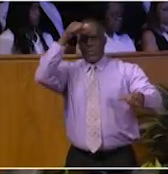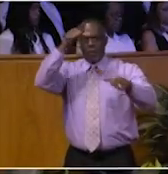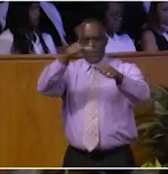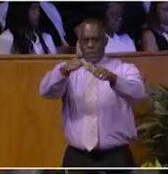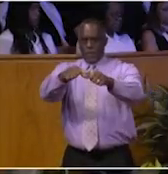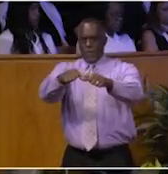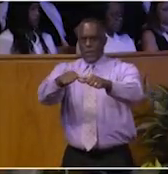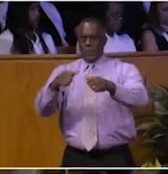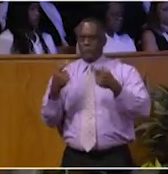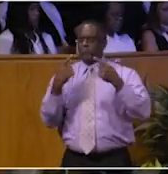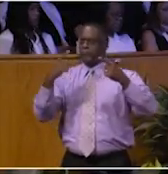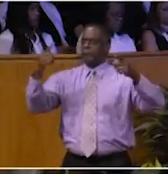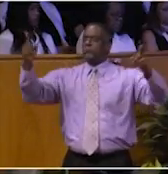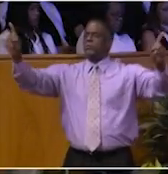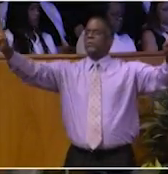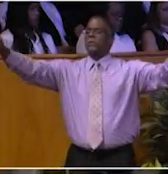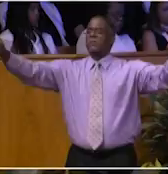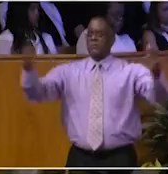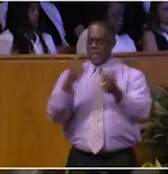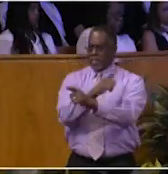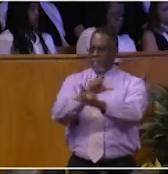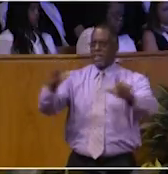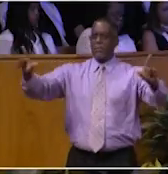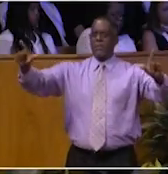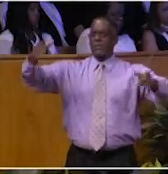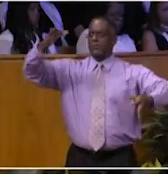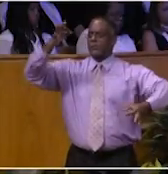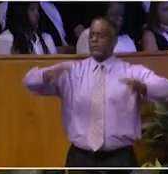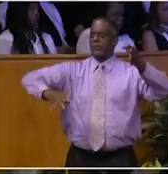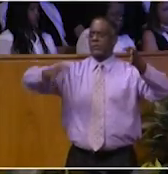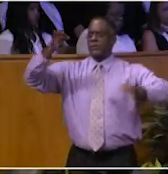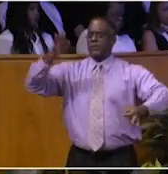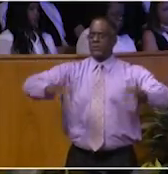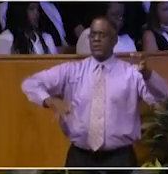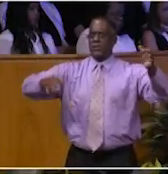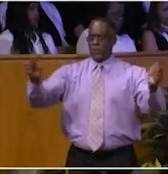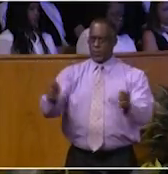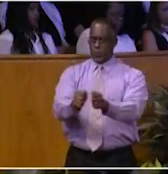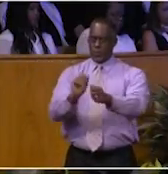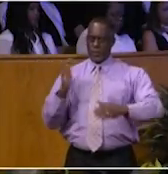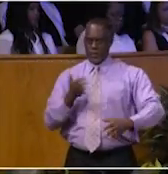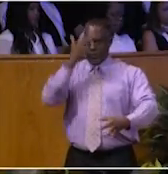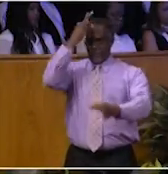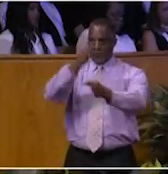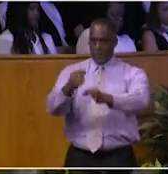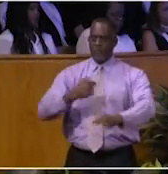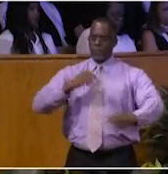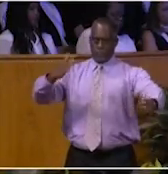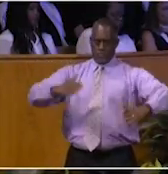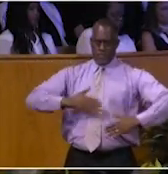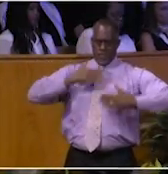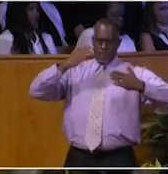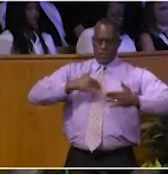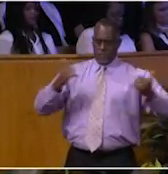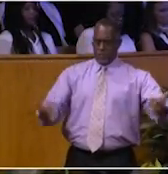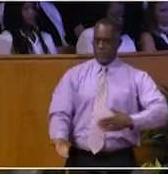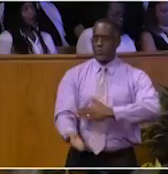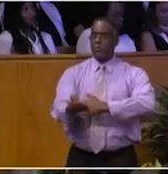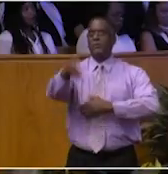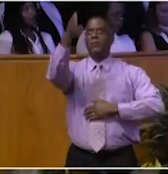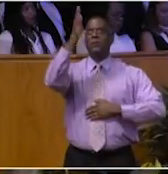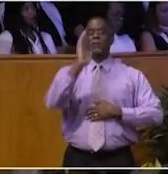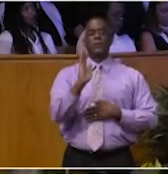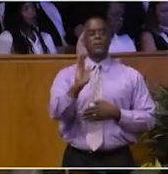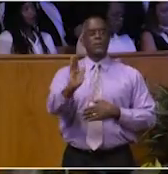liberation and justice as a tenet of our faith. I'm so glad this morning that